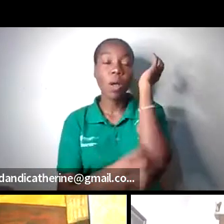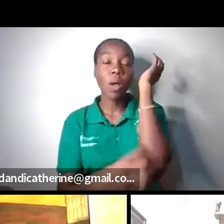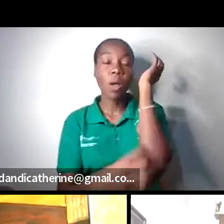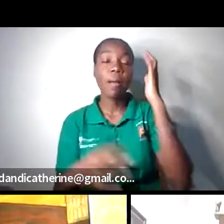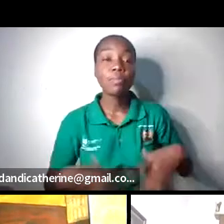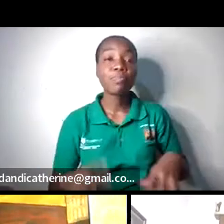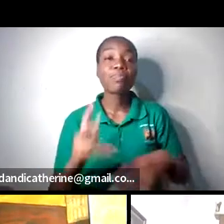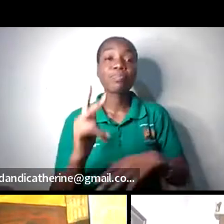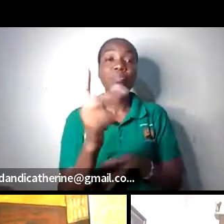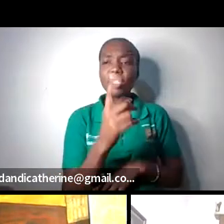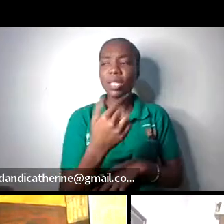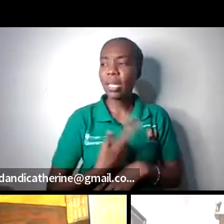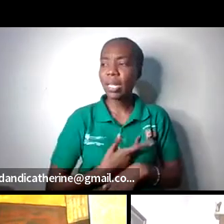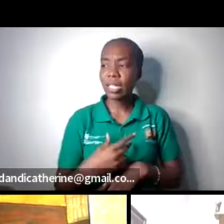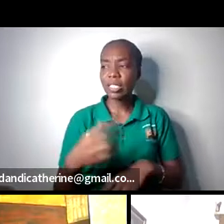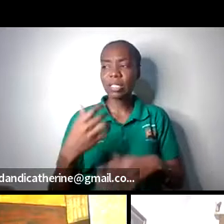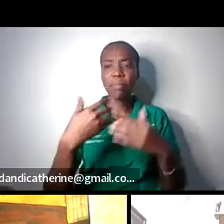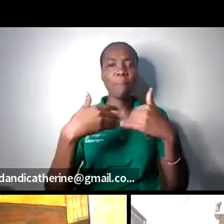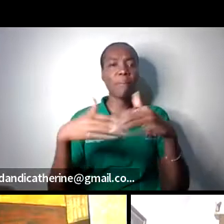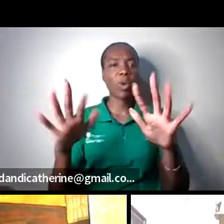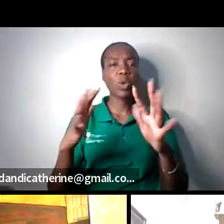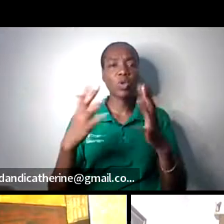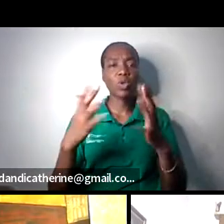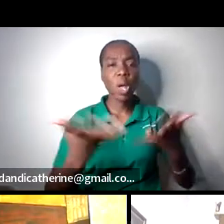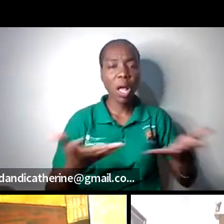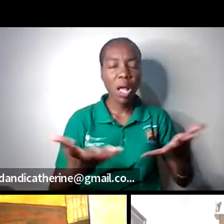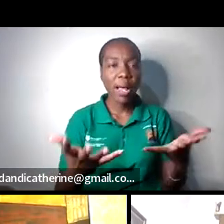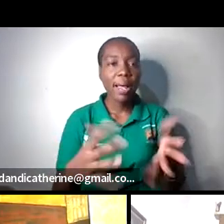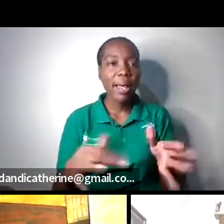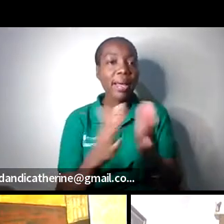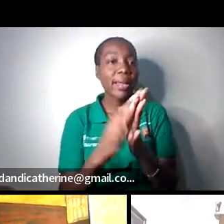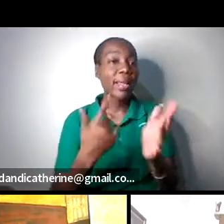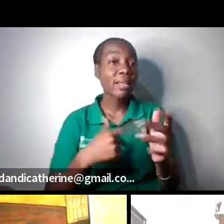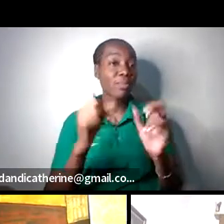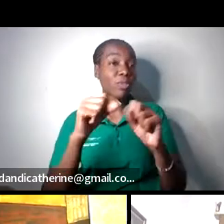we lost it? At what point did we lose it? And what can we do?